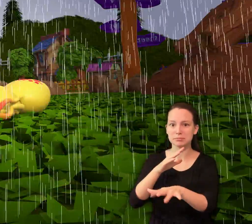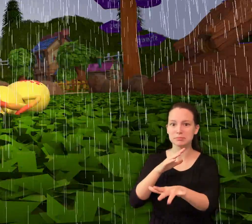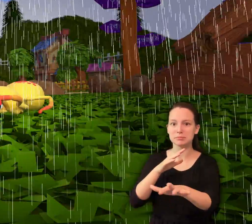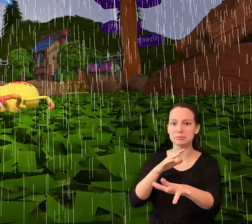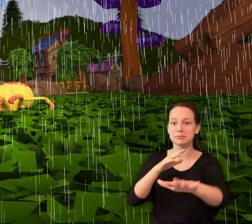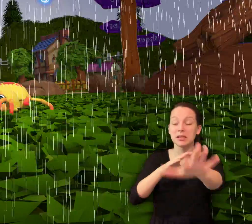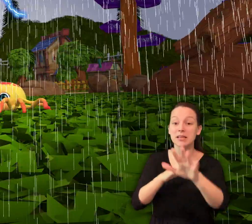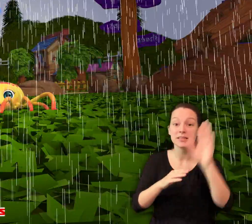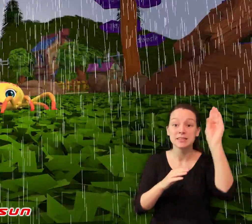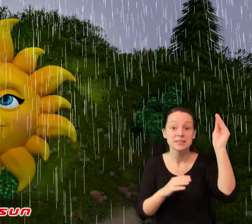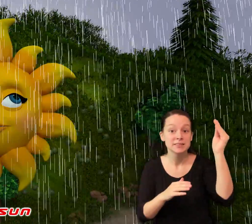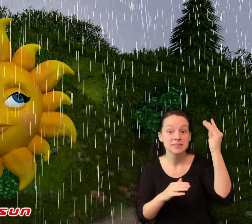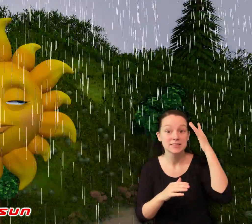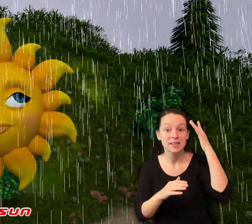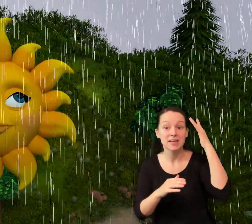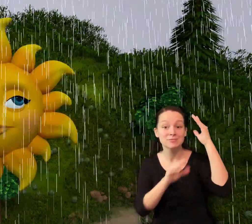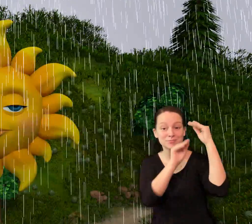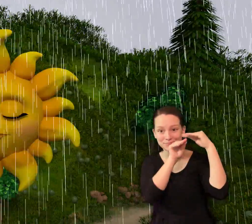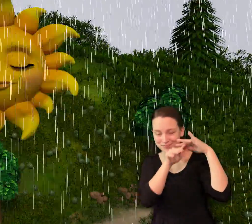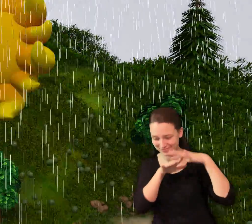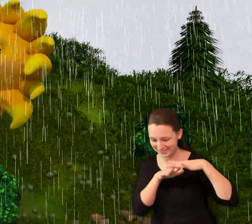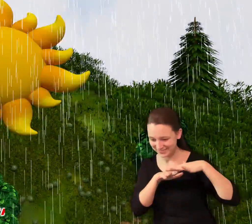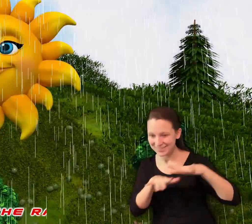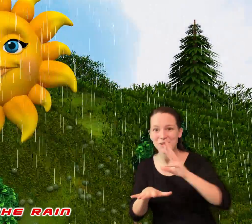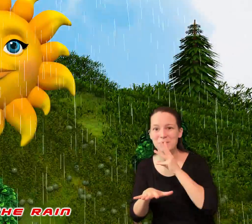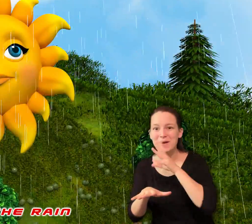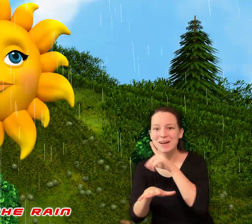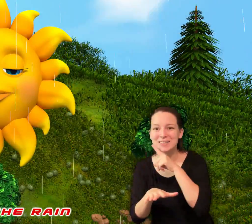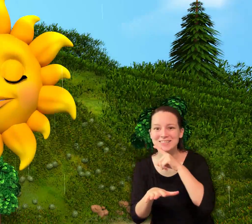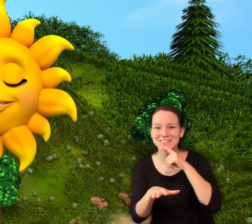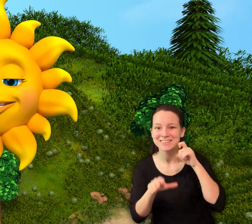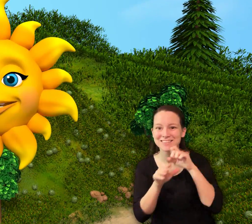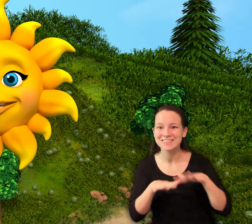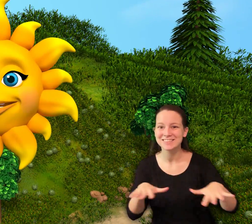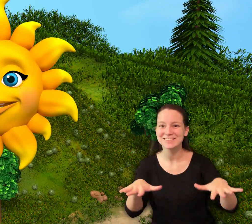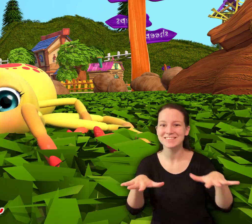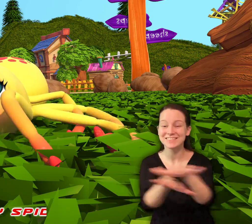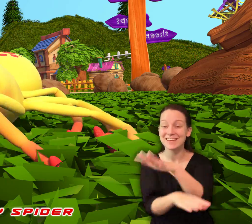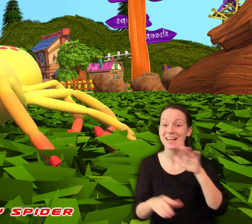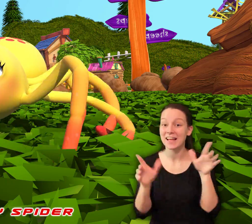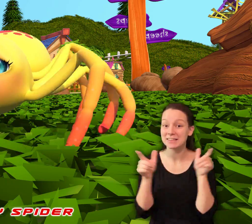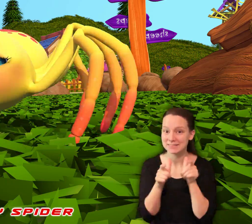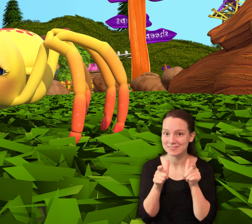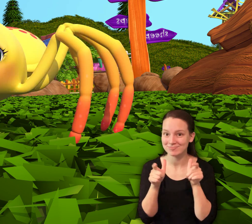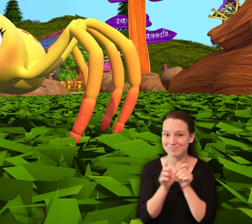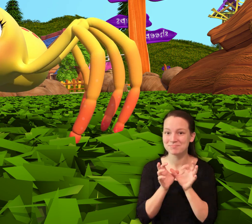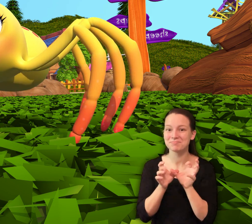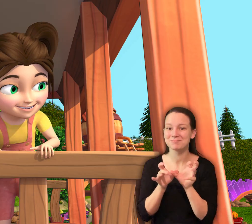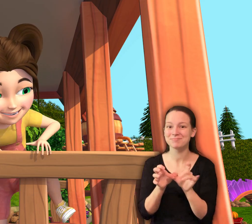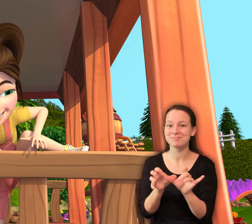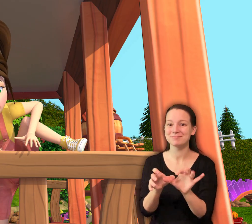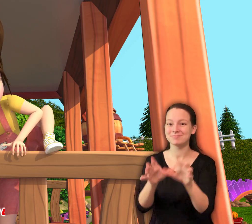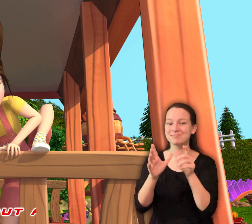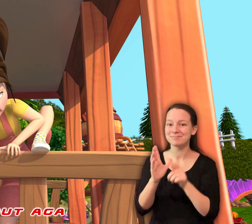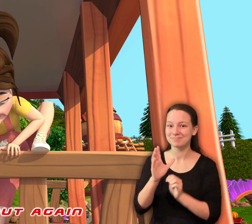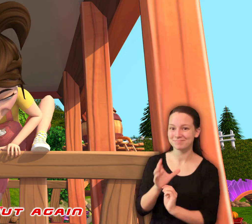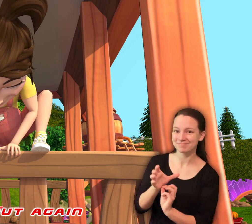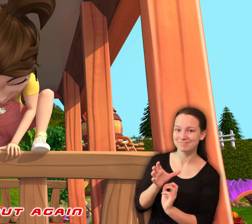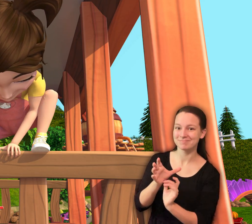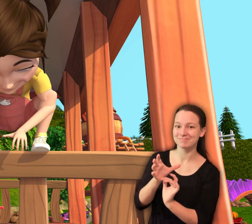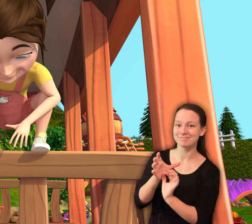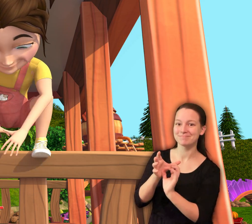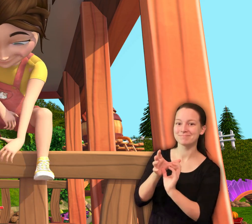out out came the Sun and dried up all the rain and the iny windy spider climbed up the